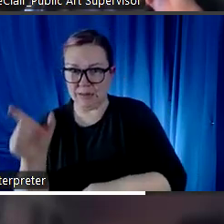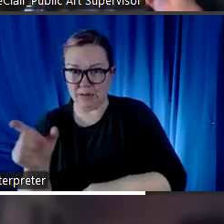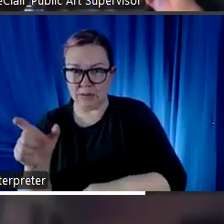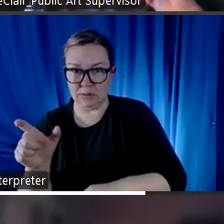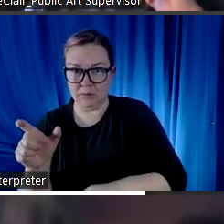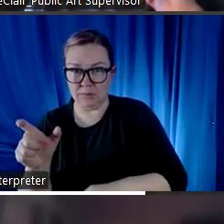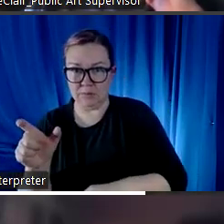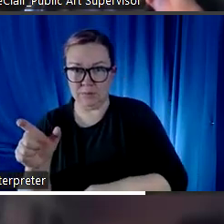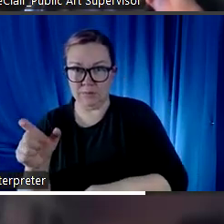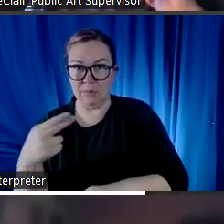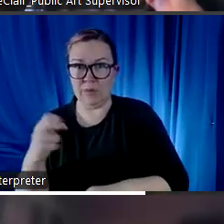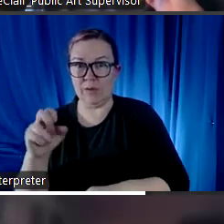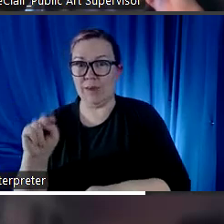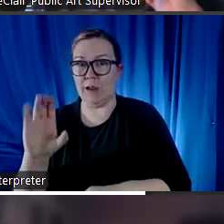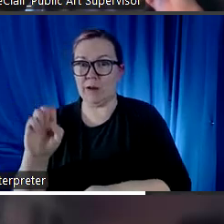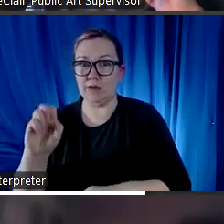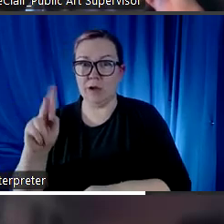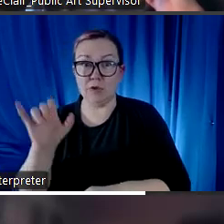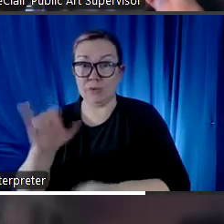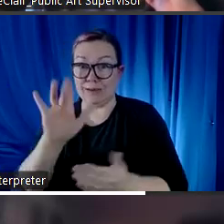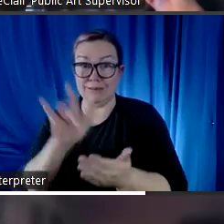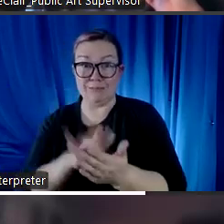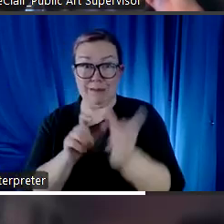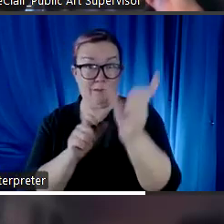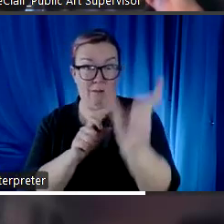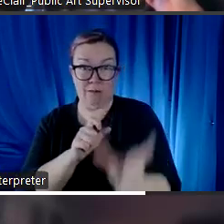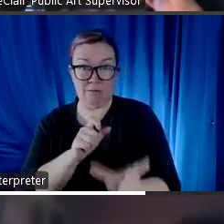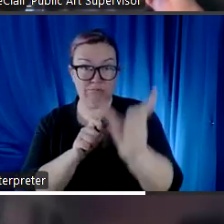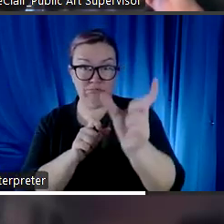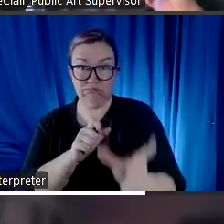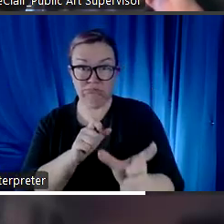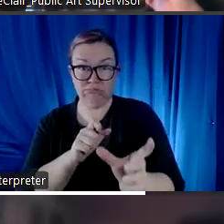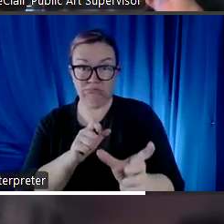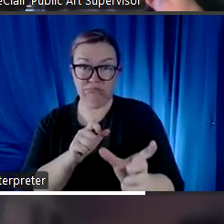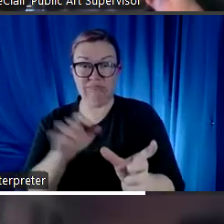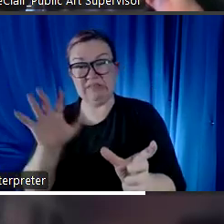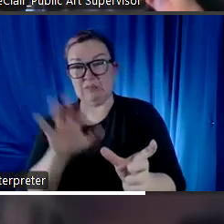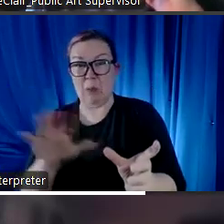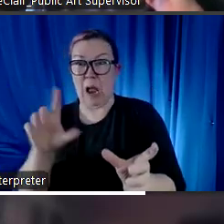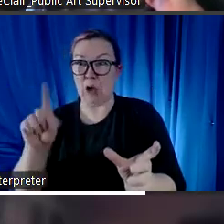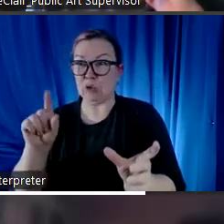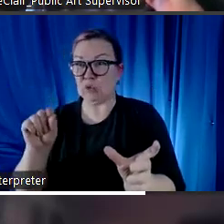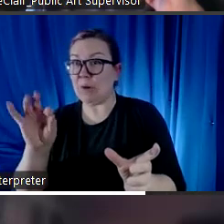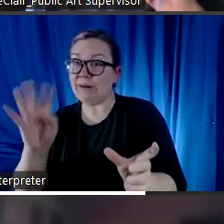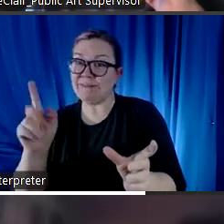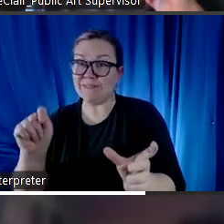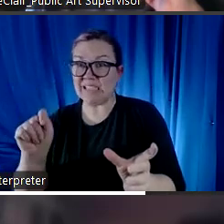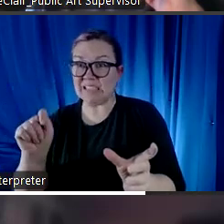Blessing Hancock. And so this entire panel, this is about a 20-foot section, 20 foot in